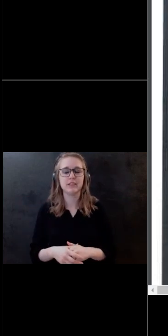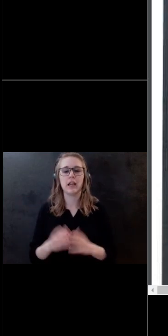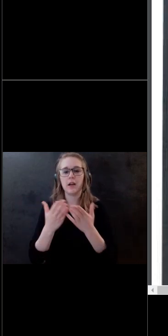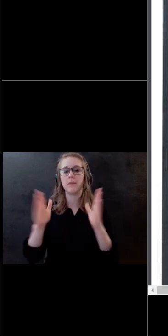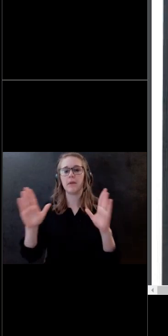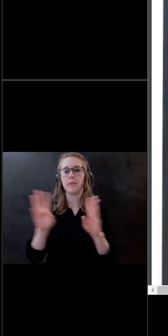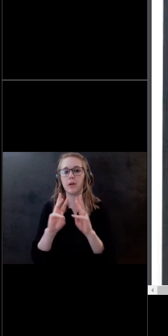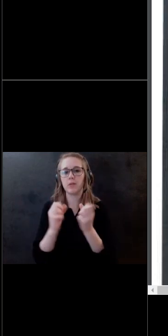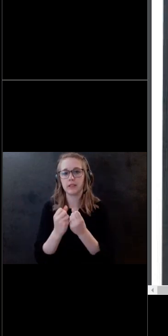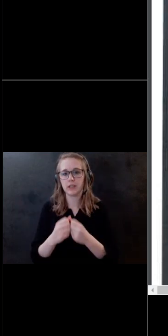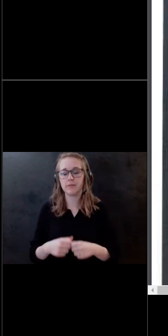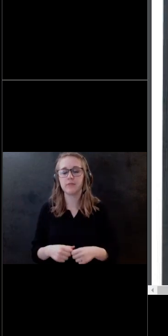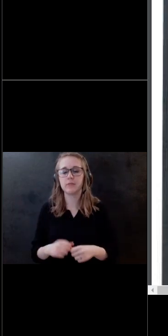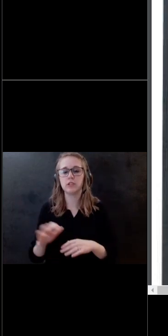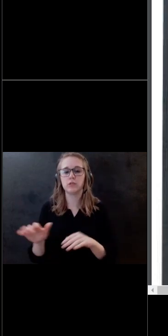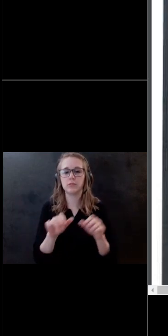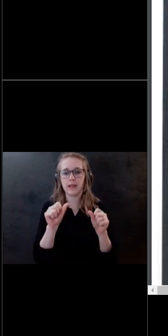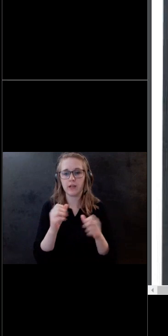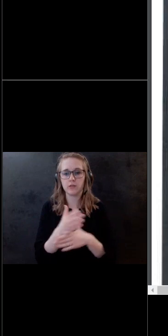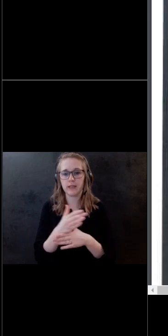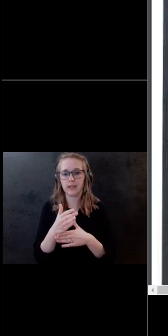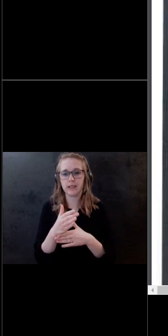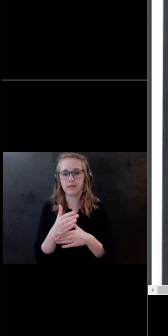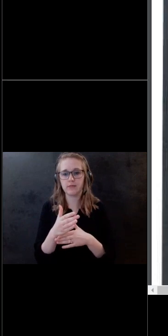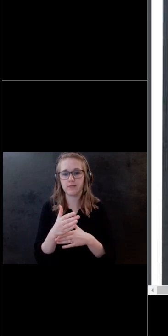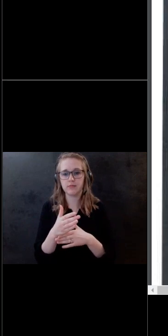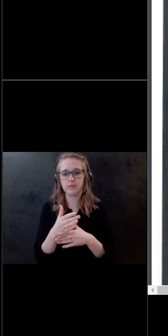workshop to be held within